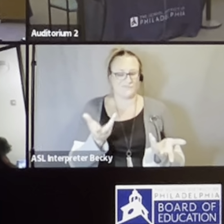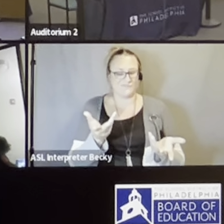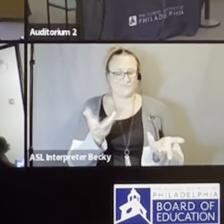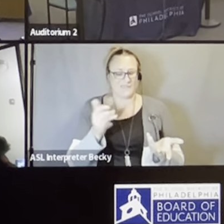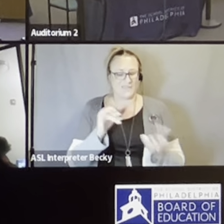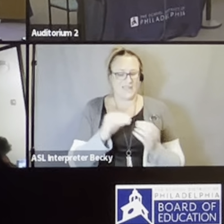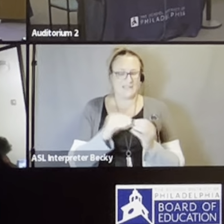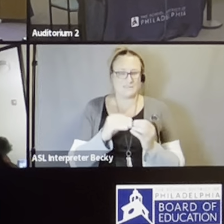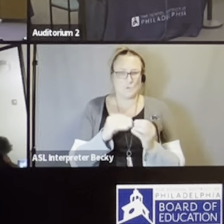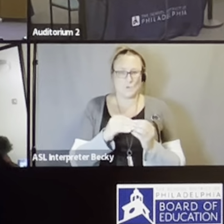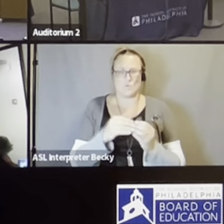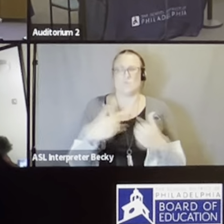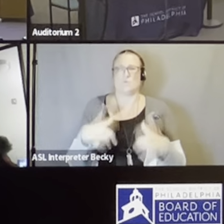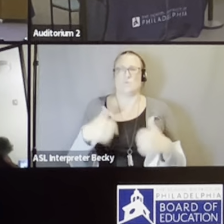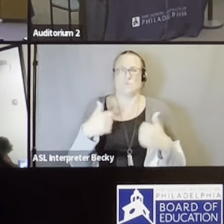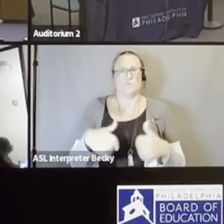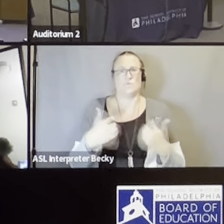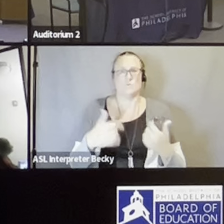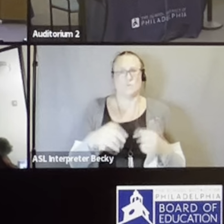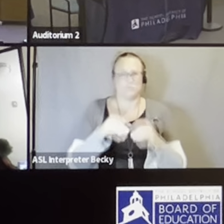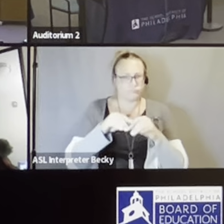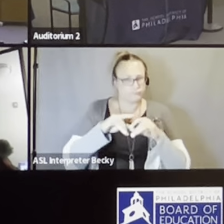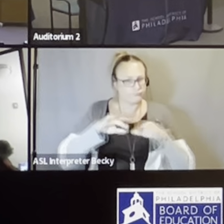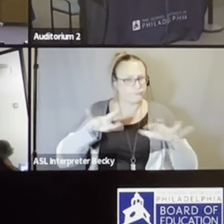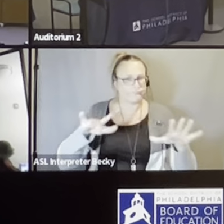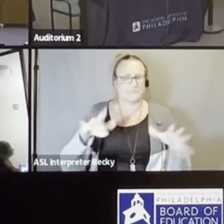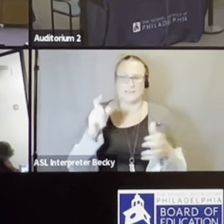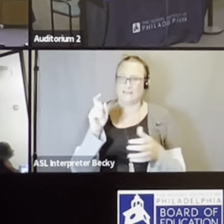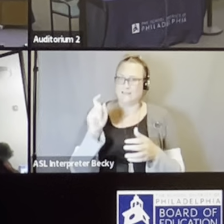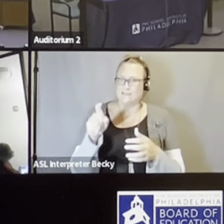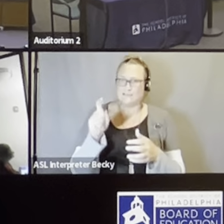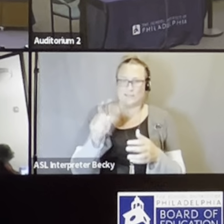would require a much greater